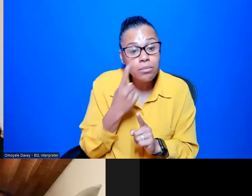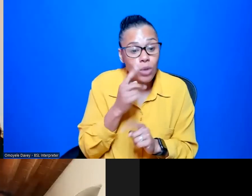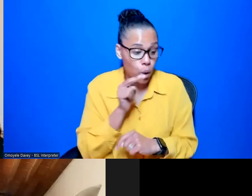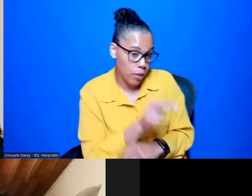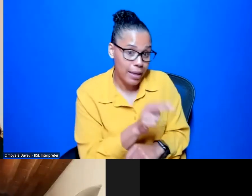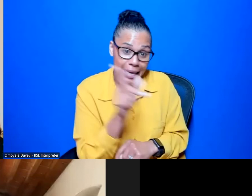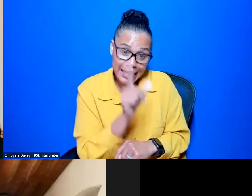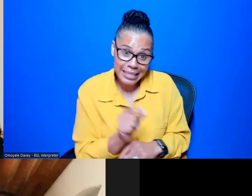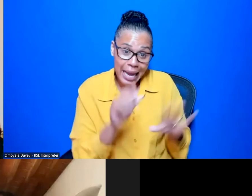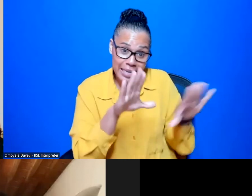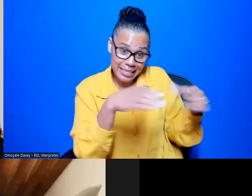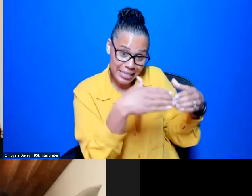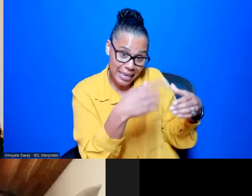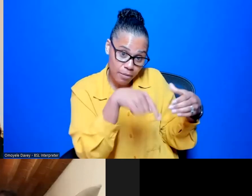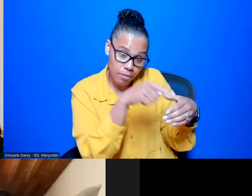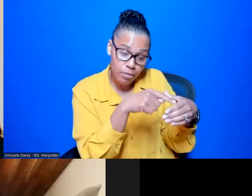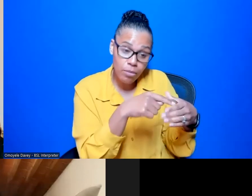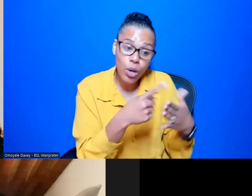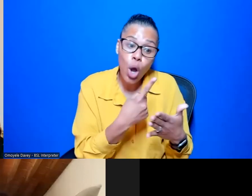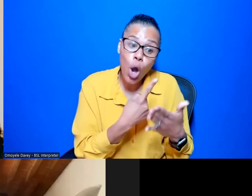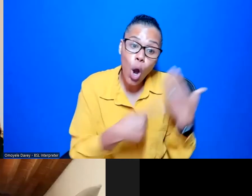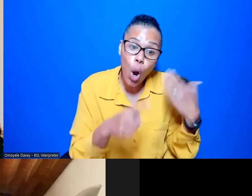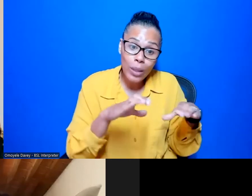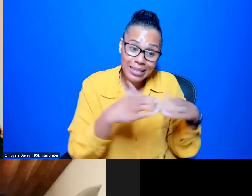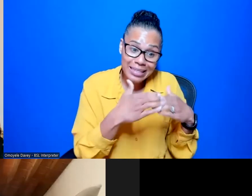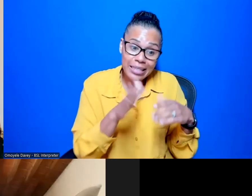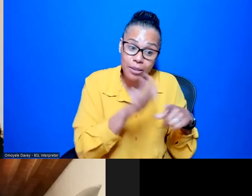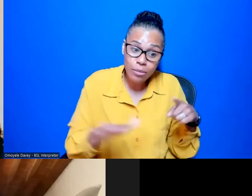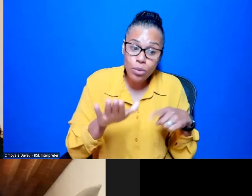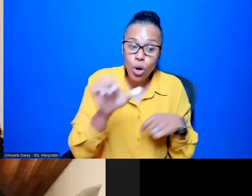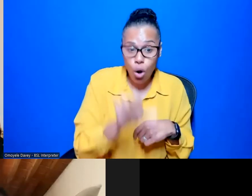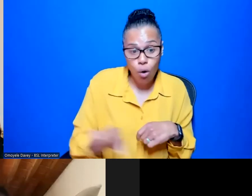only team like in Europe, like Mediterranean,